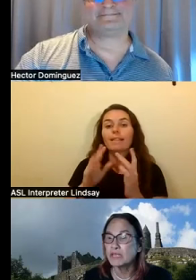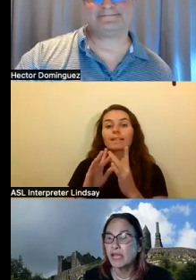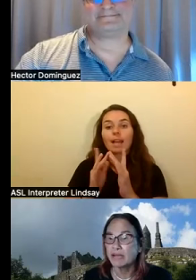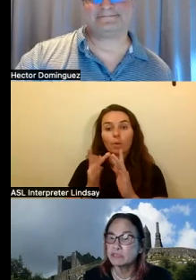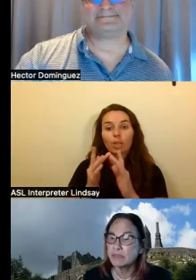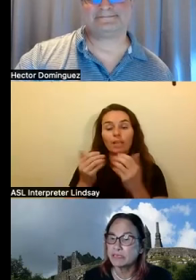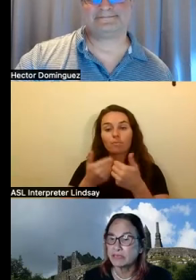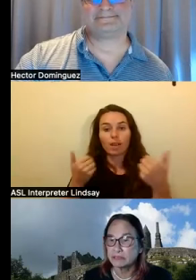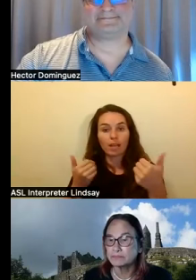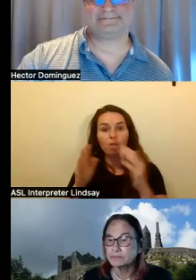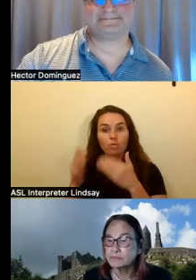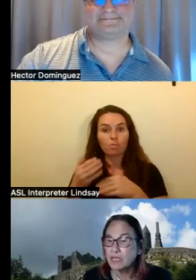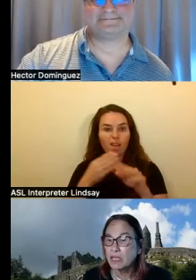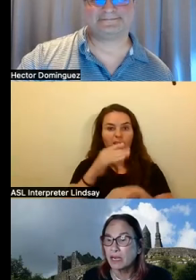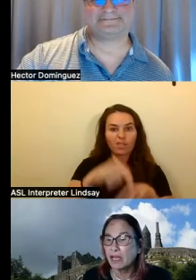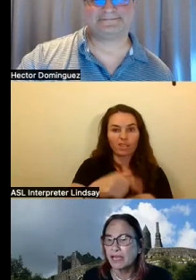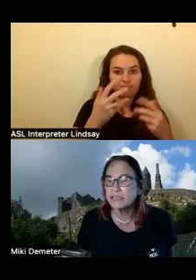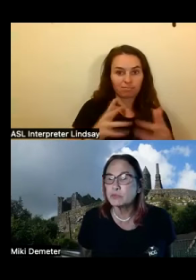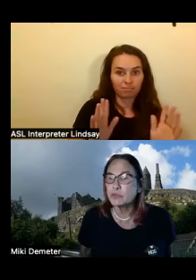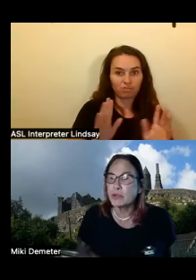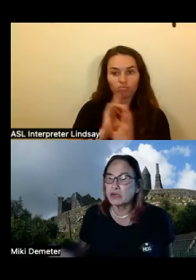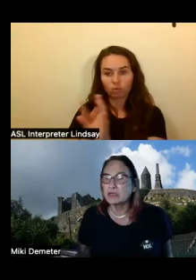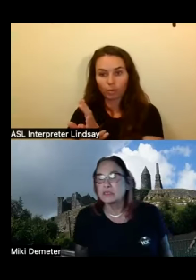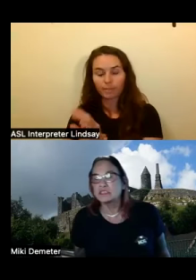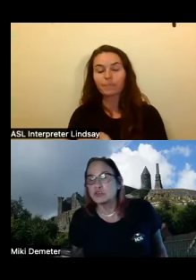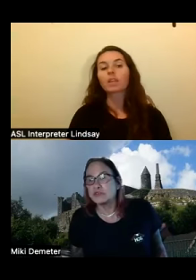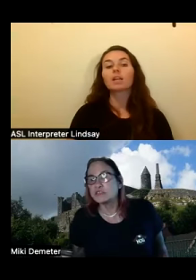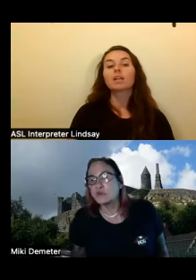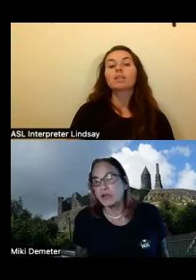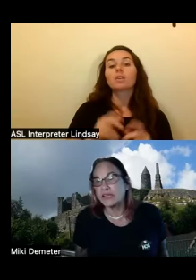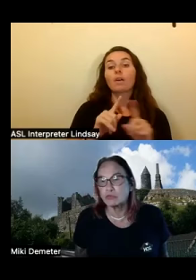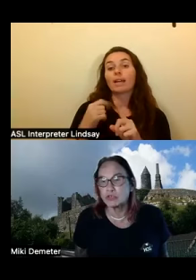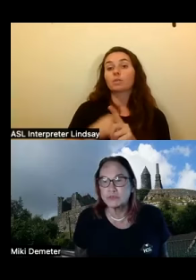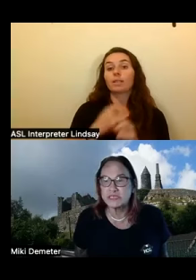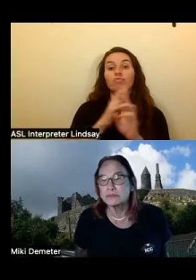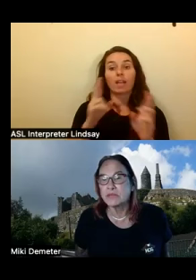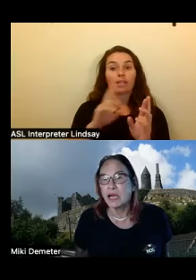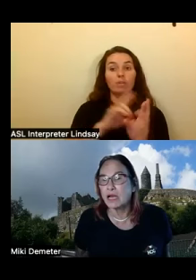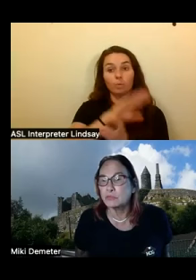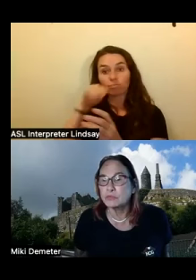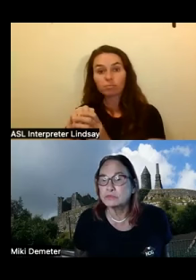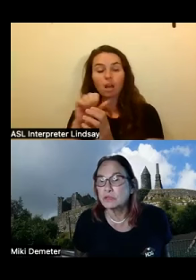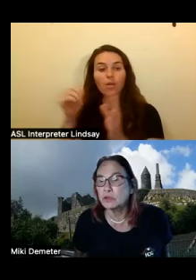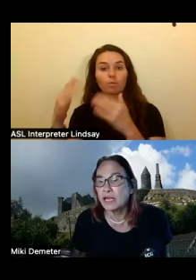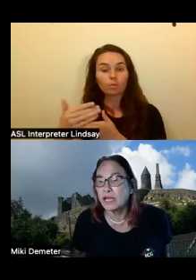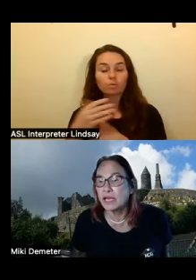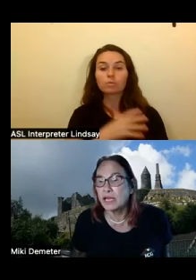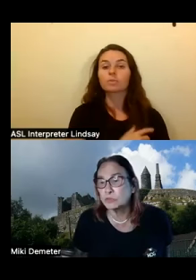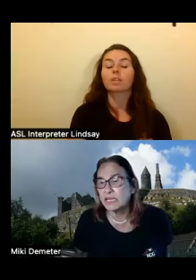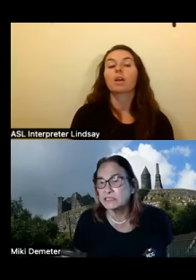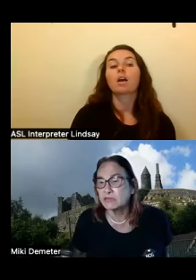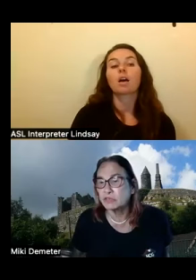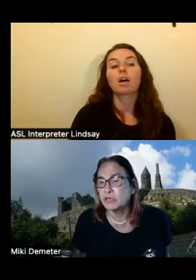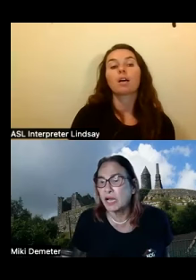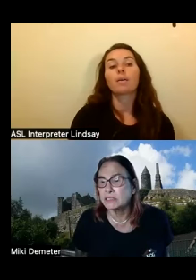room after the main event. And as we prepare to move into our breakout rooms, and would